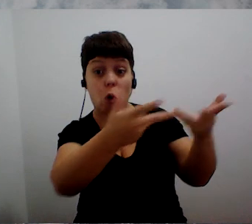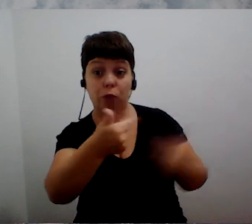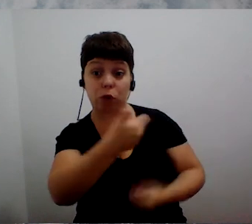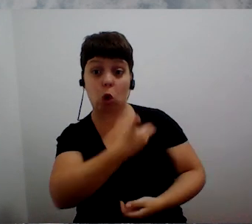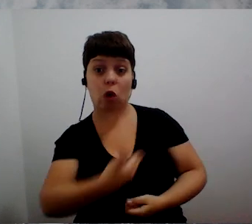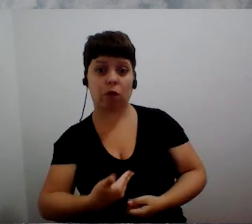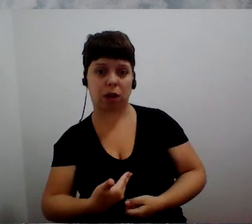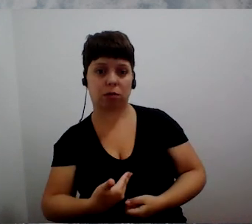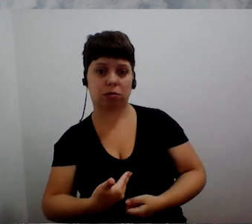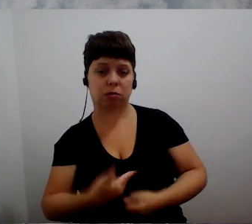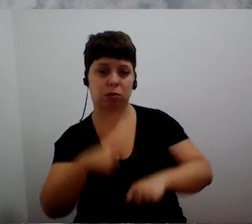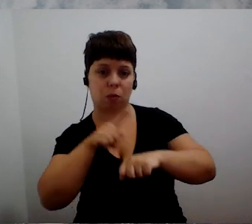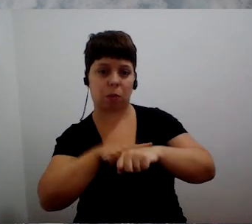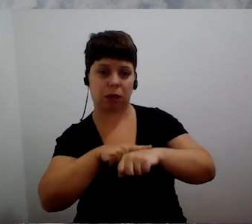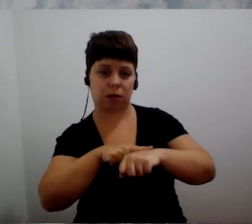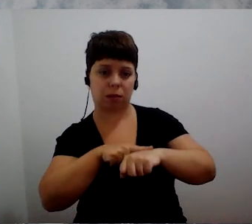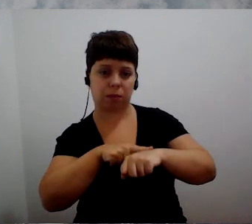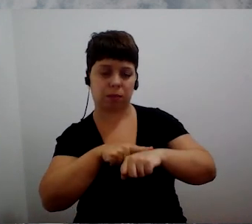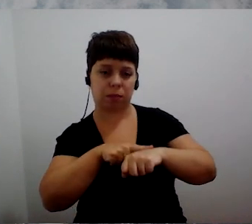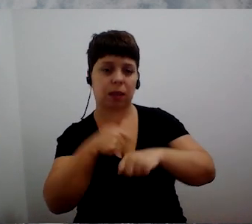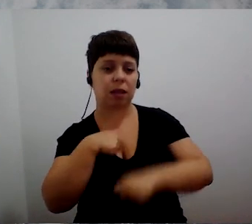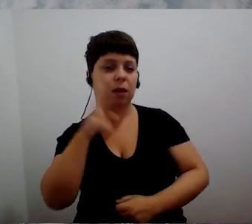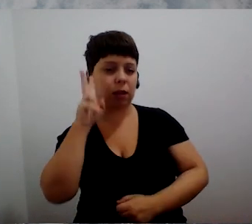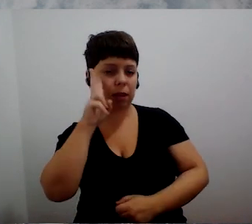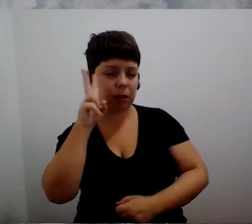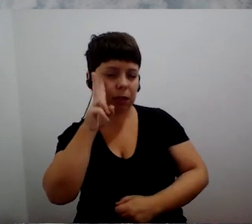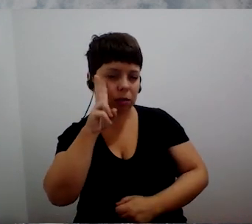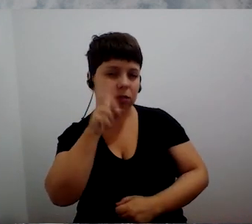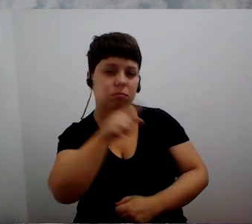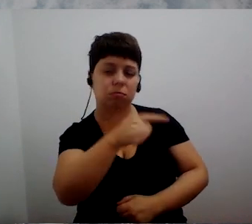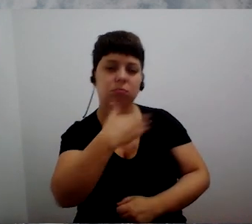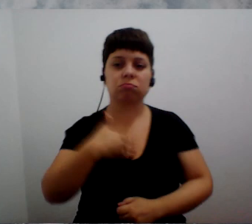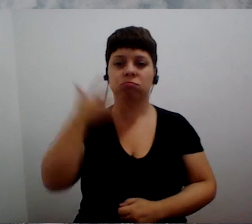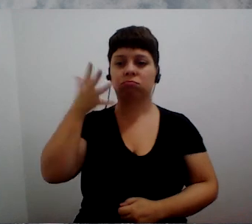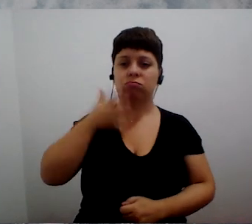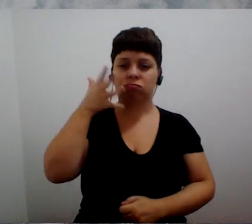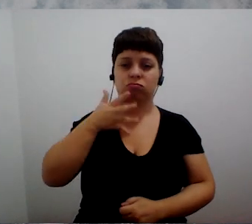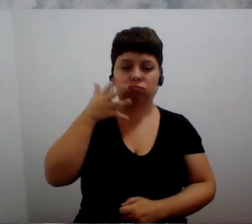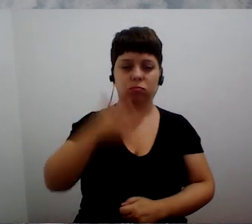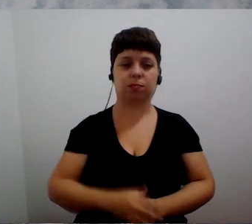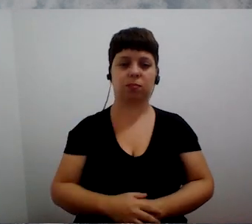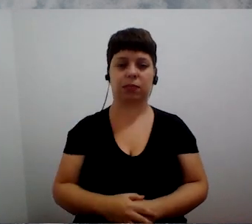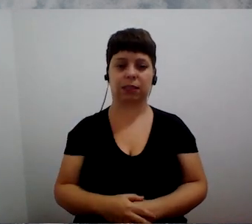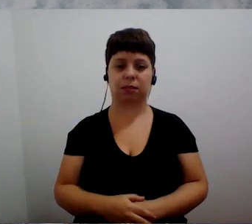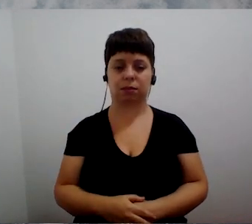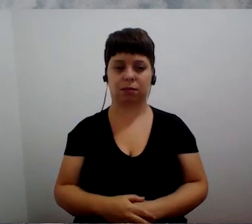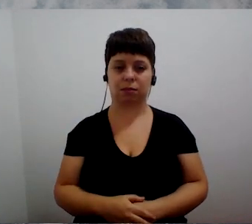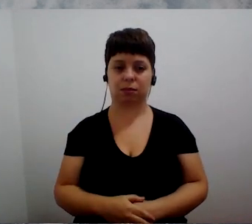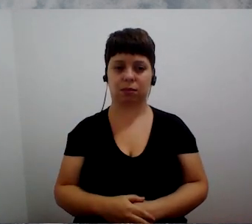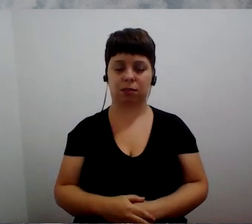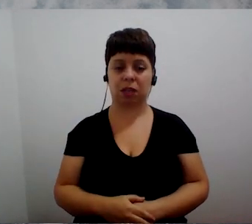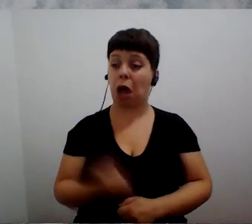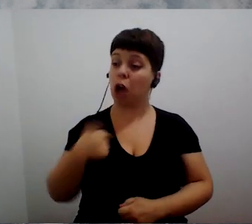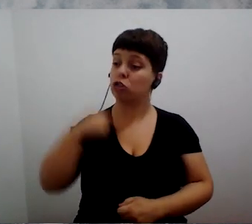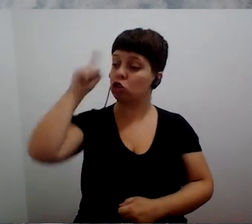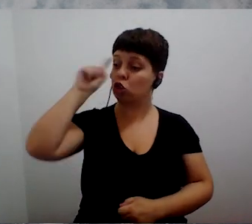a clean ocean, we invited the government to be part of this moment. And I remember when I listened to the